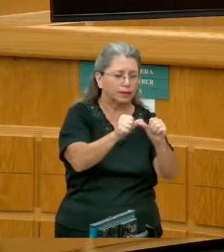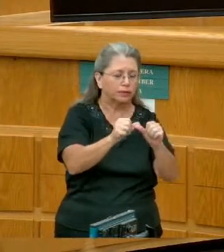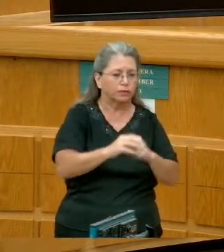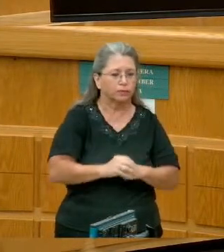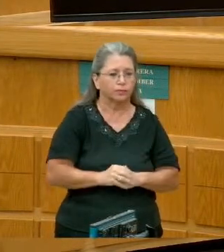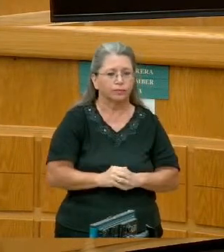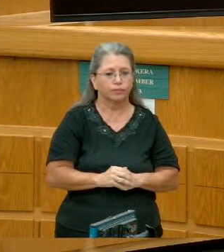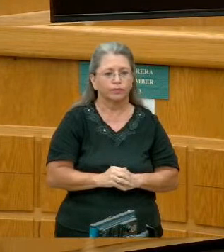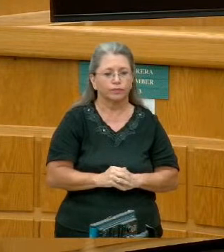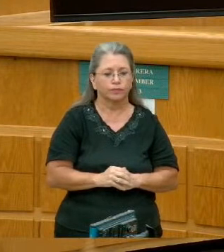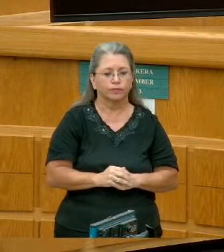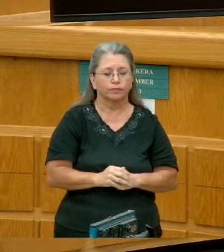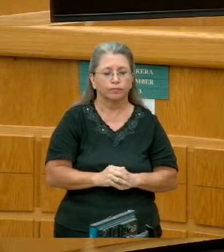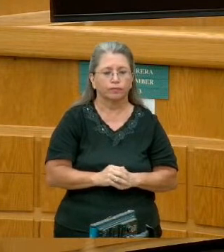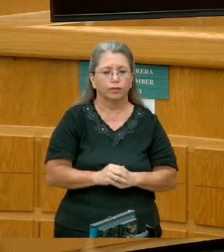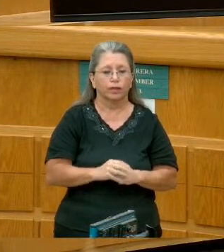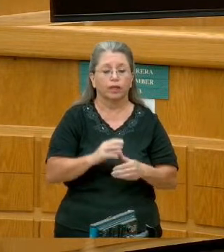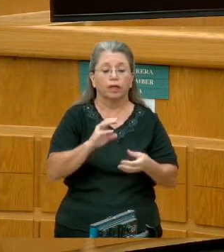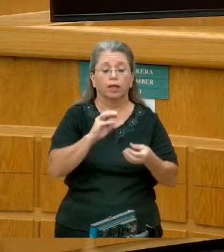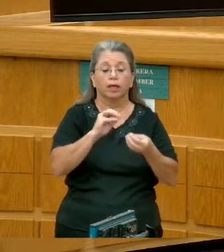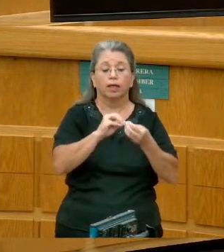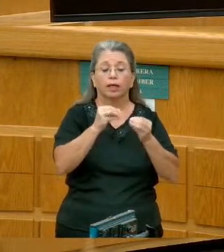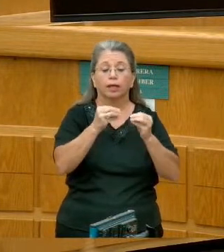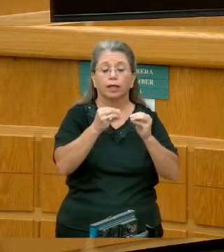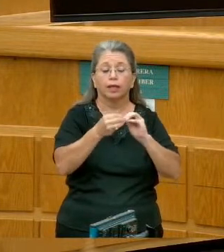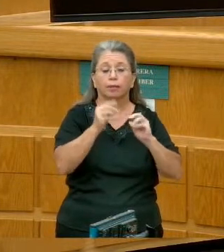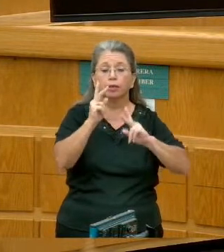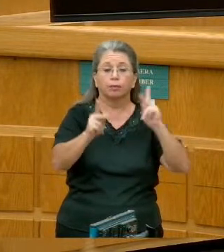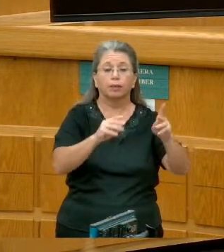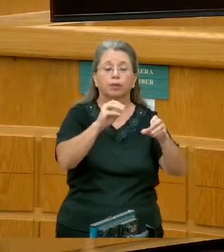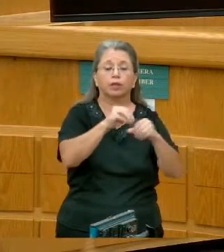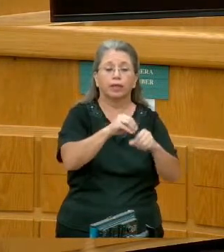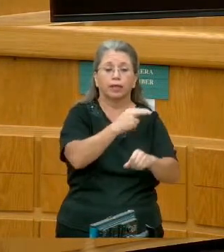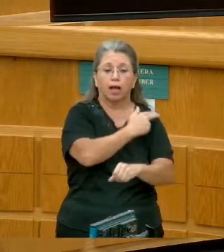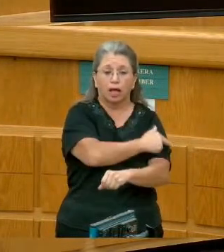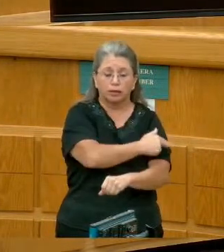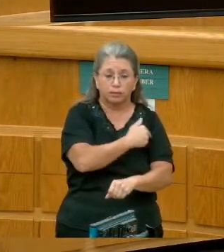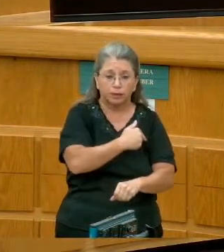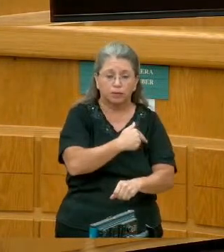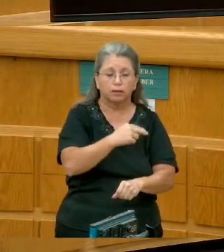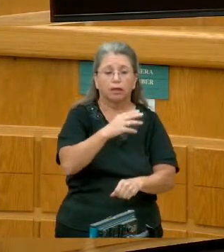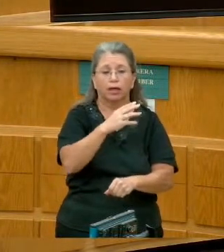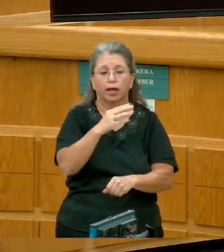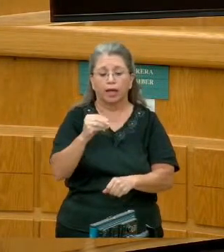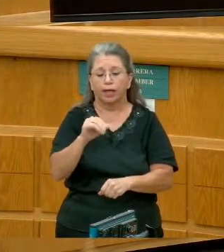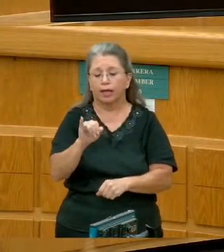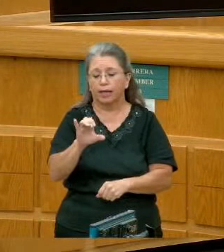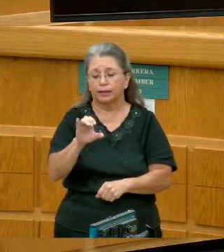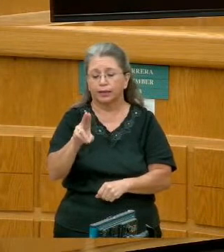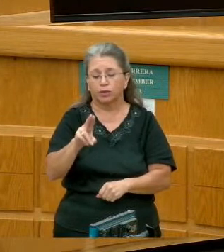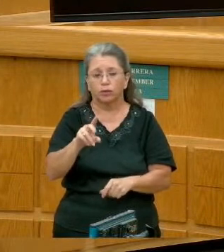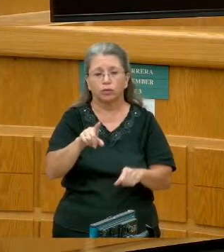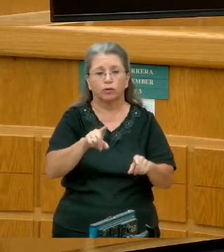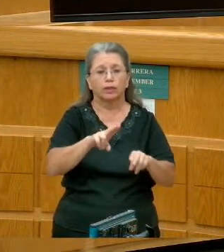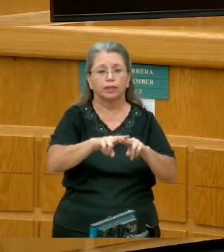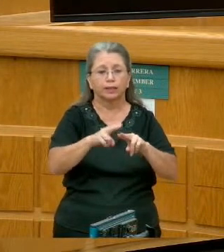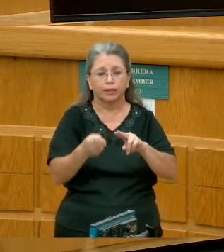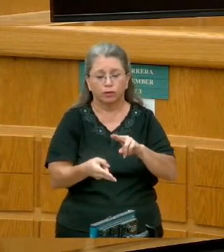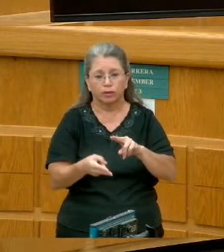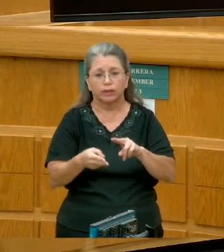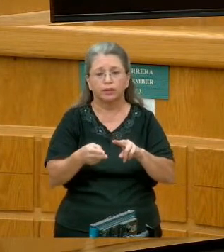The number of persons in the hospital but that are being treated in ICU also decreased by 4 persons, so it's